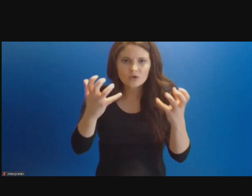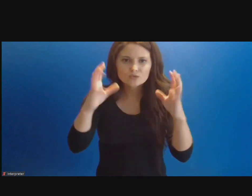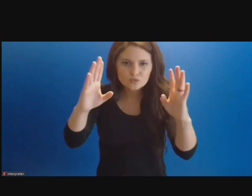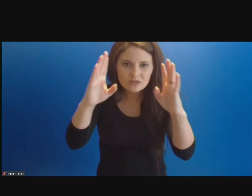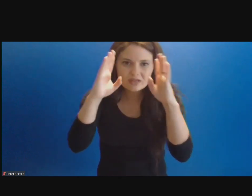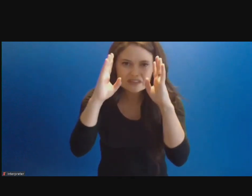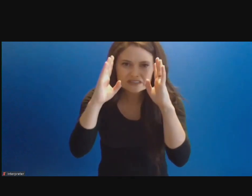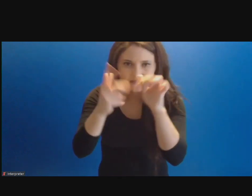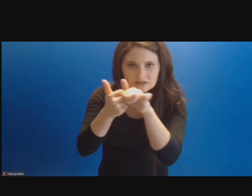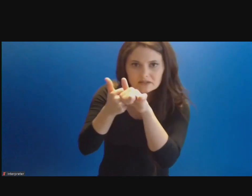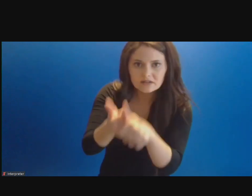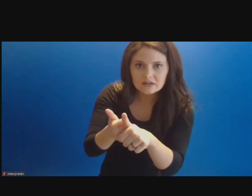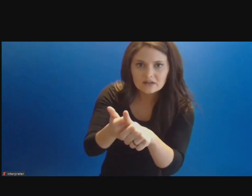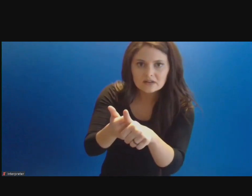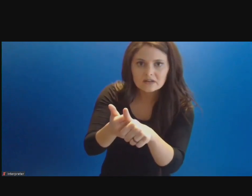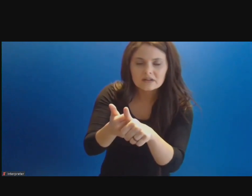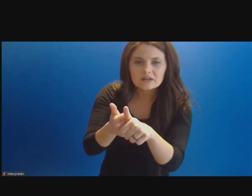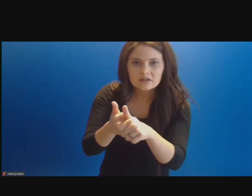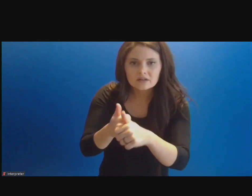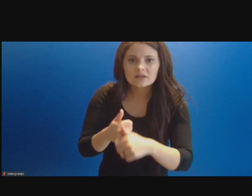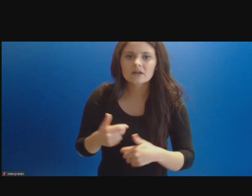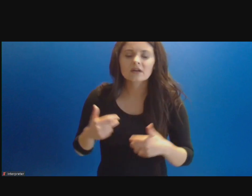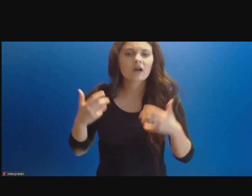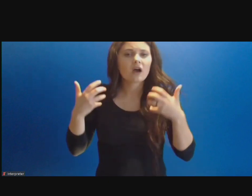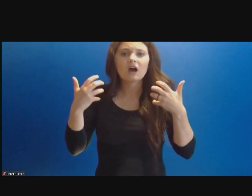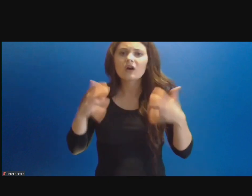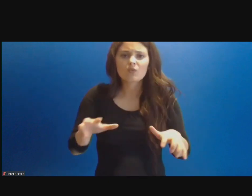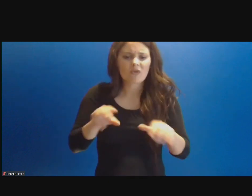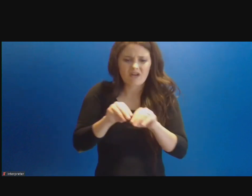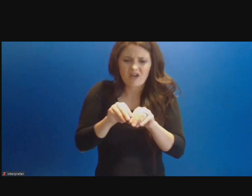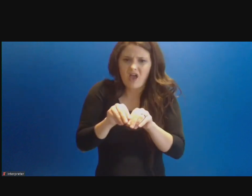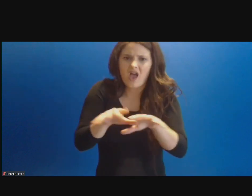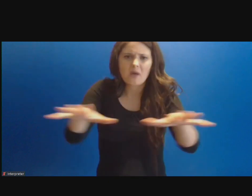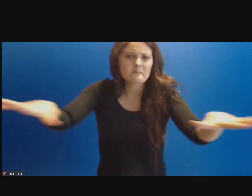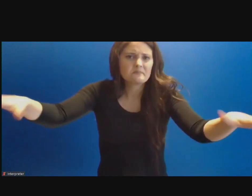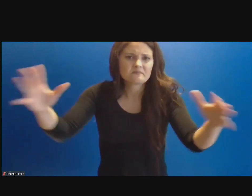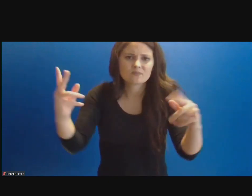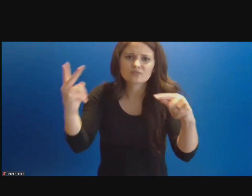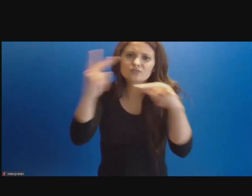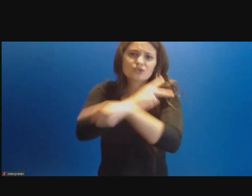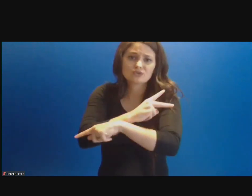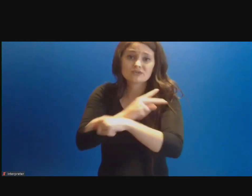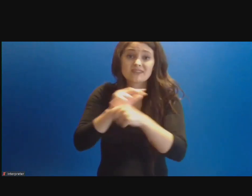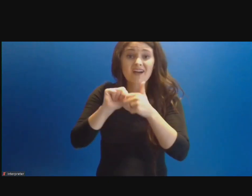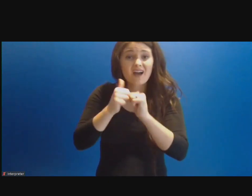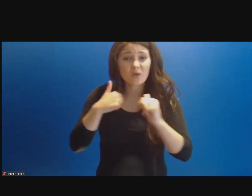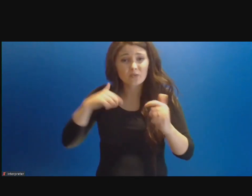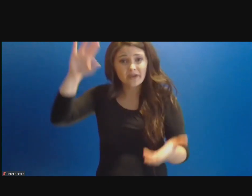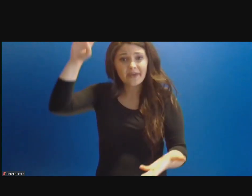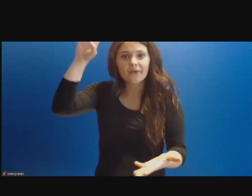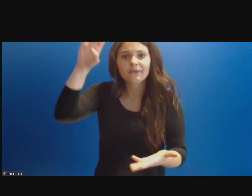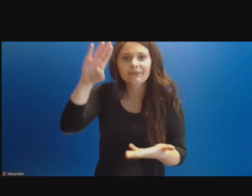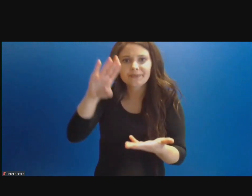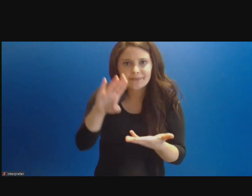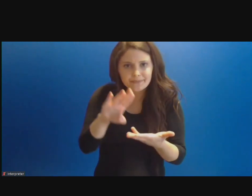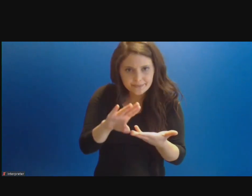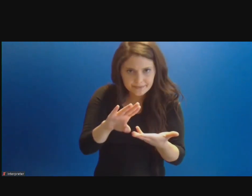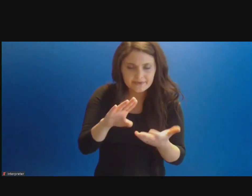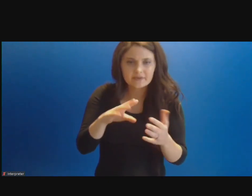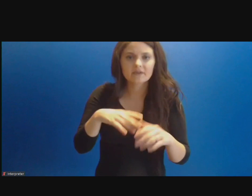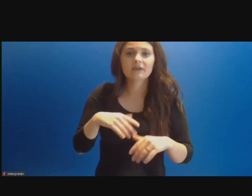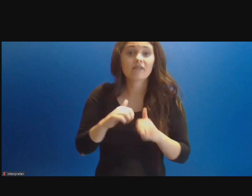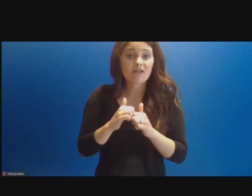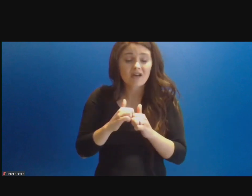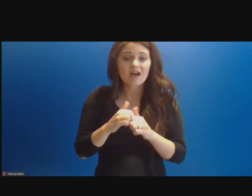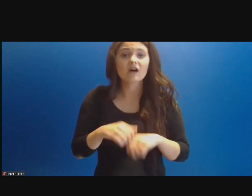time, because I don't want this virus to spread. And the way we do this and the way we flatten the curve is to